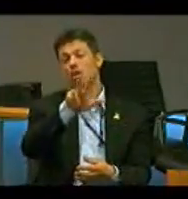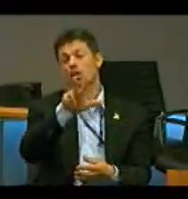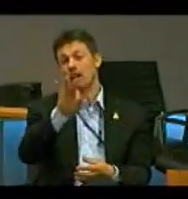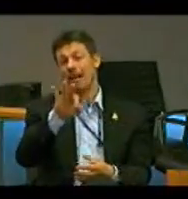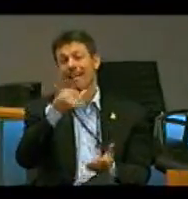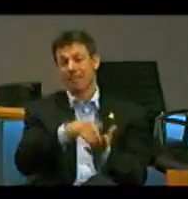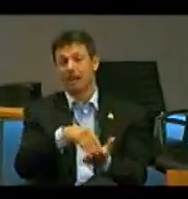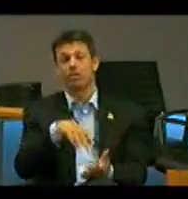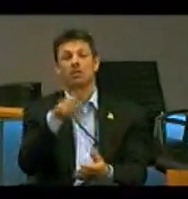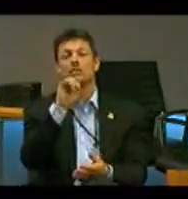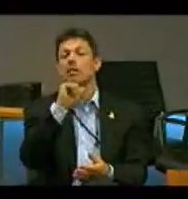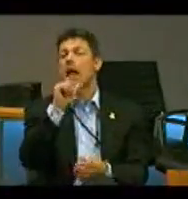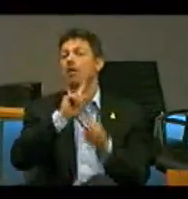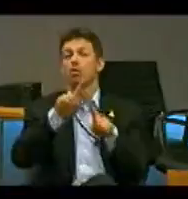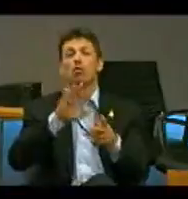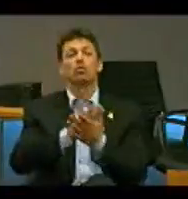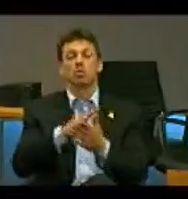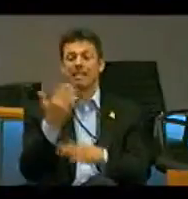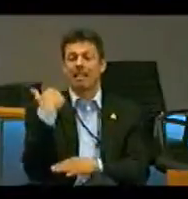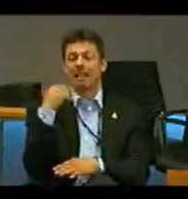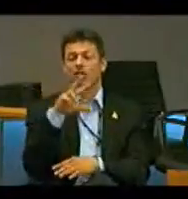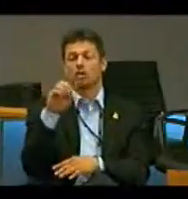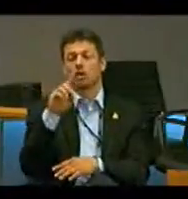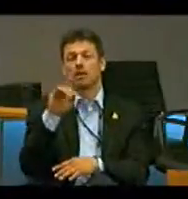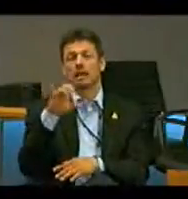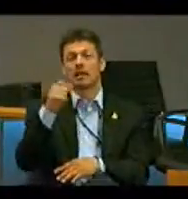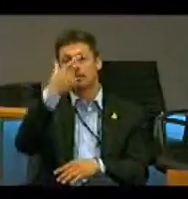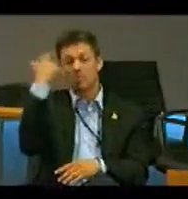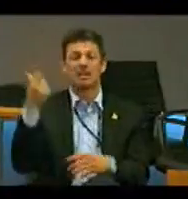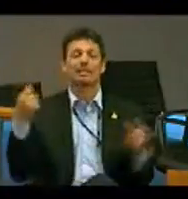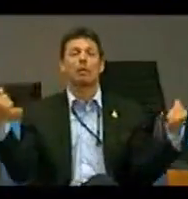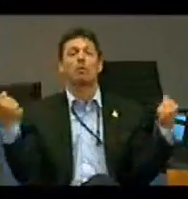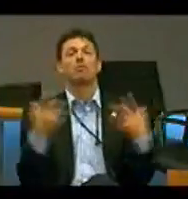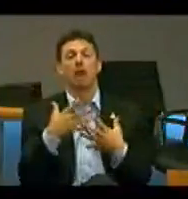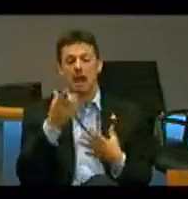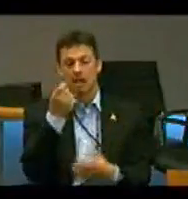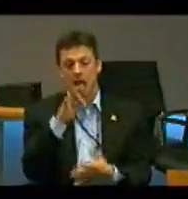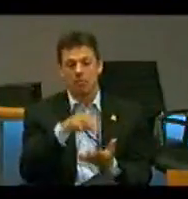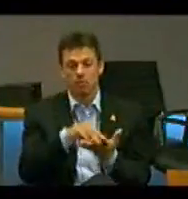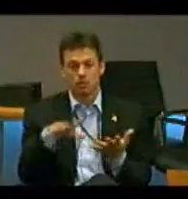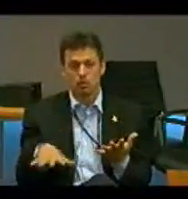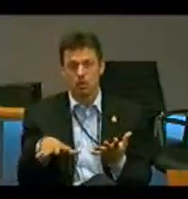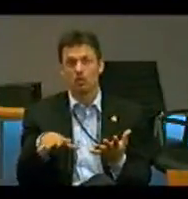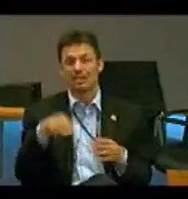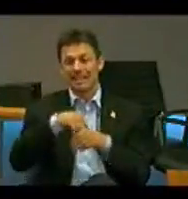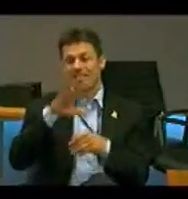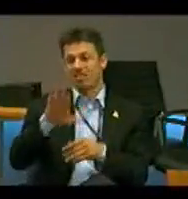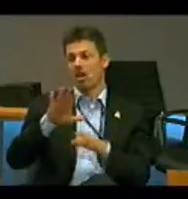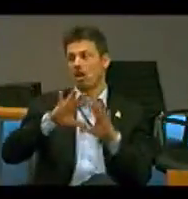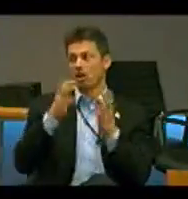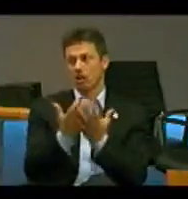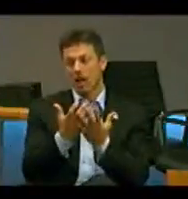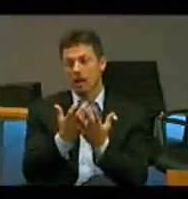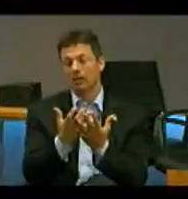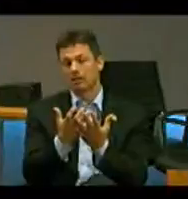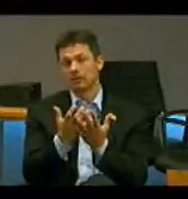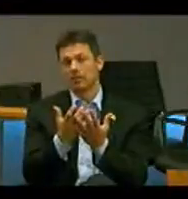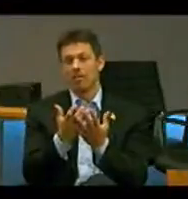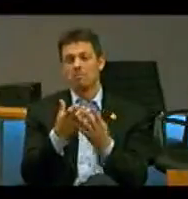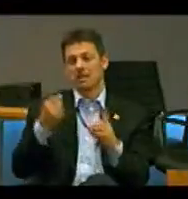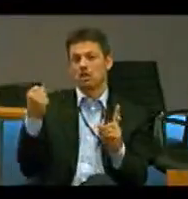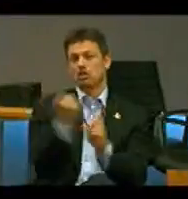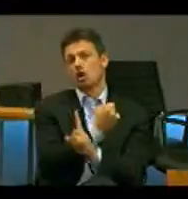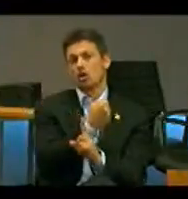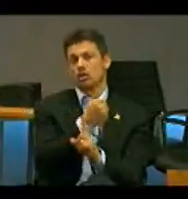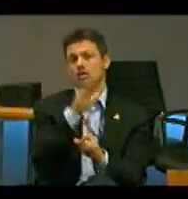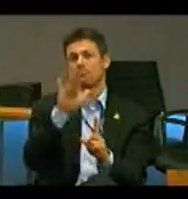2,839,000 didn't go to school in the last 30 days because they were afraid of students in their class and being assaulted